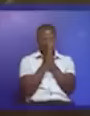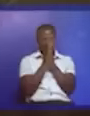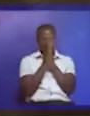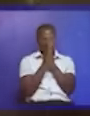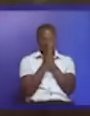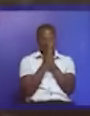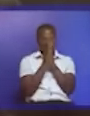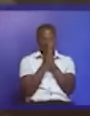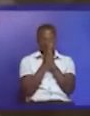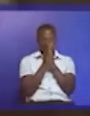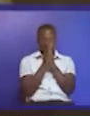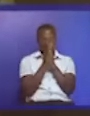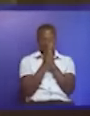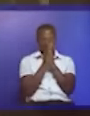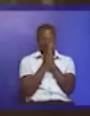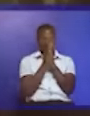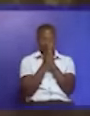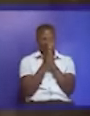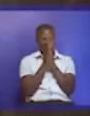Open your mouth and pray.